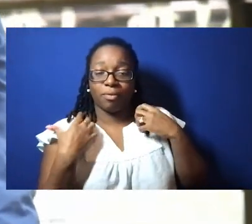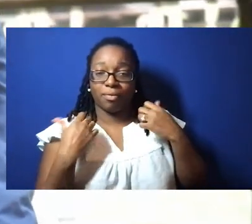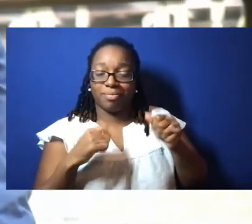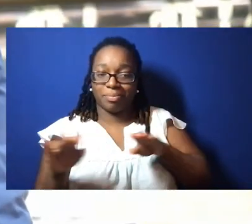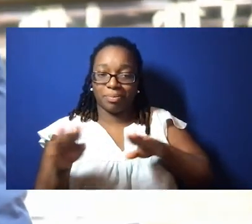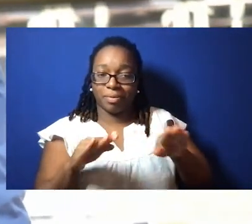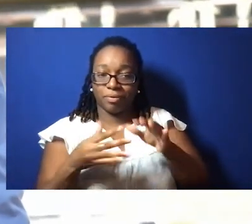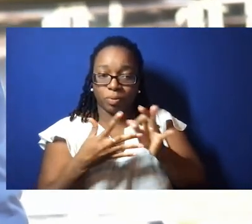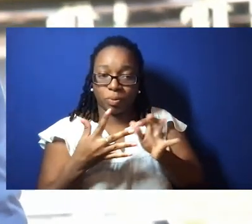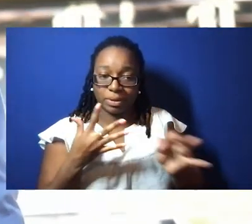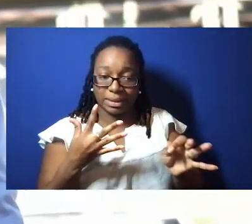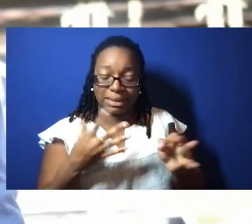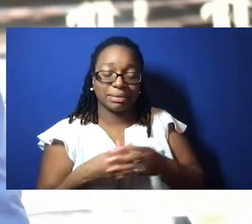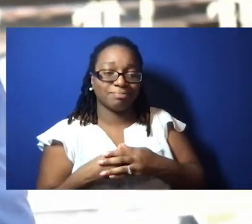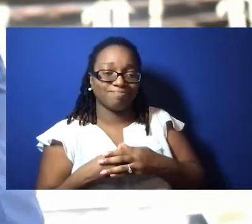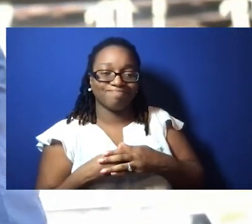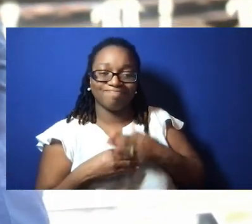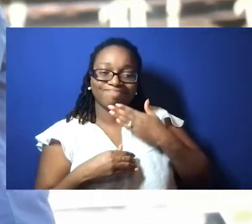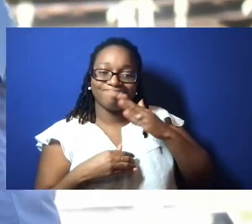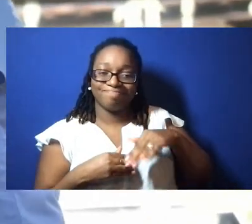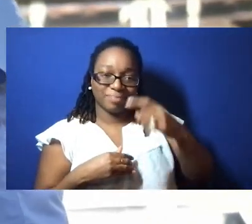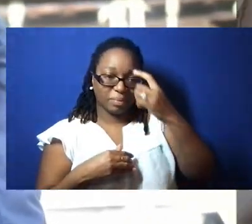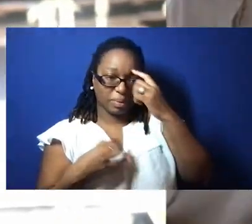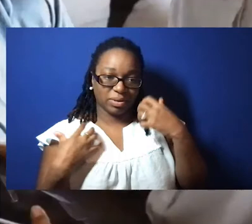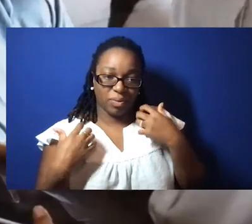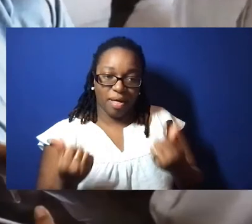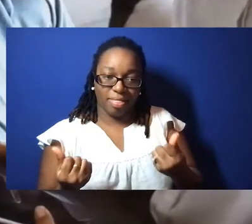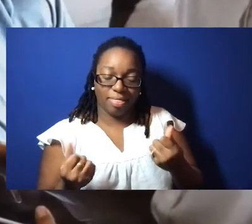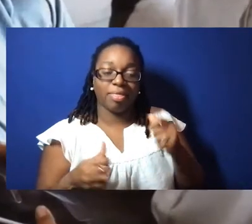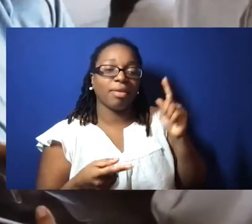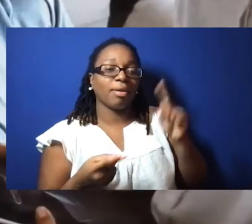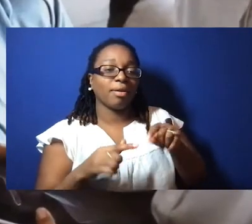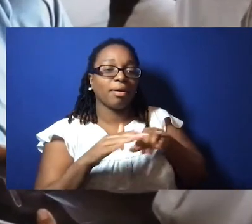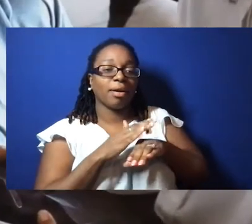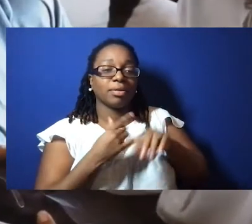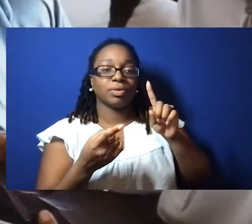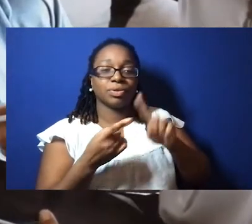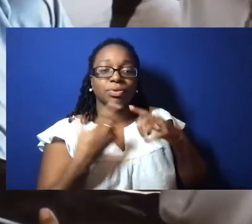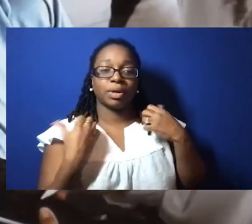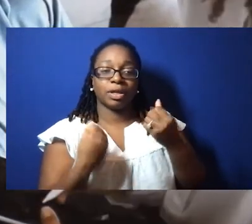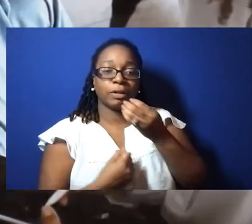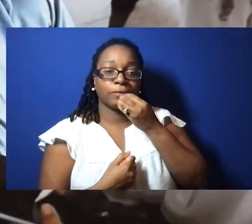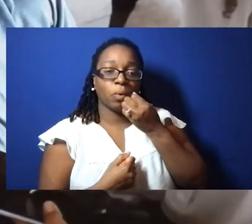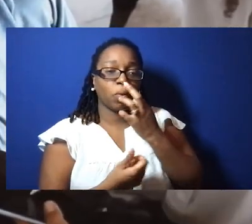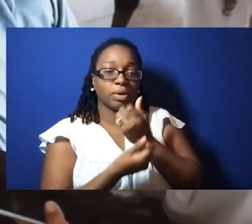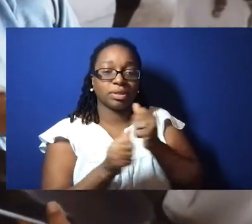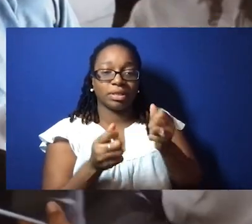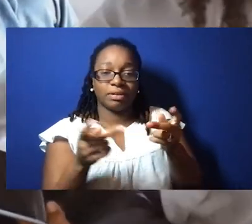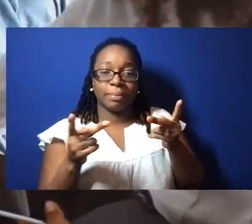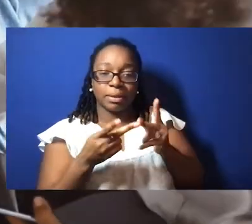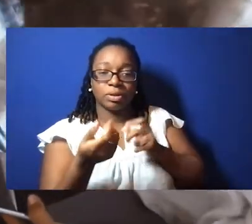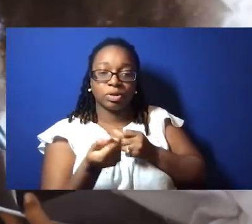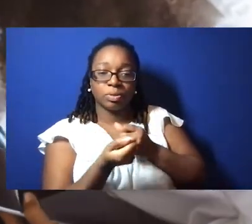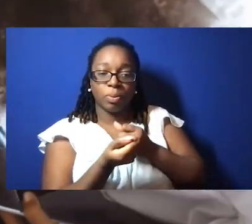healthy behavior choices, poorer mental health, less access to healthy food or safe places